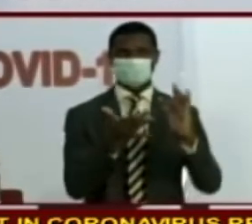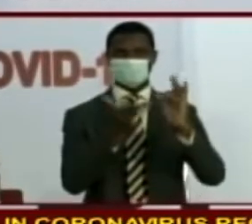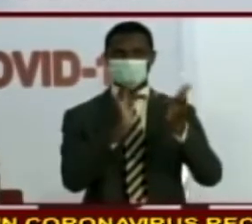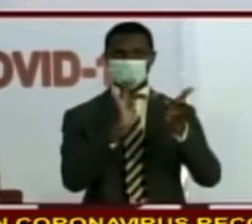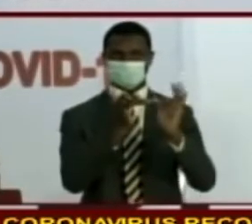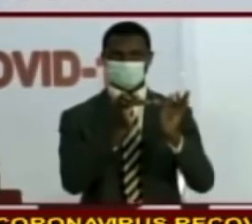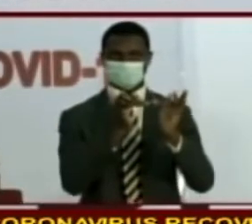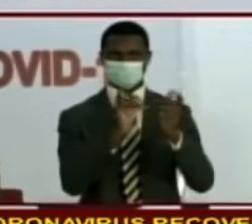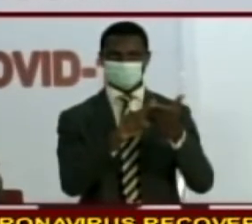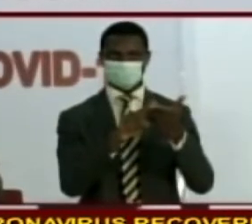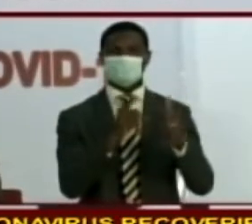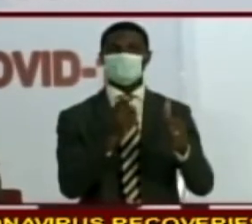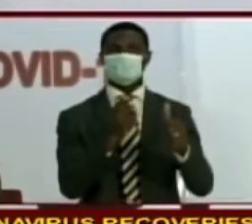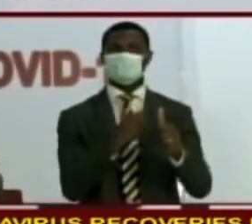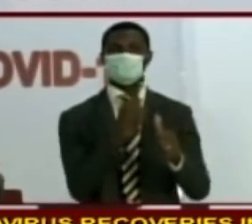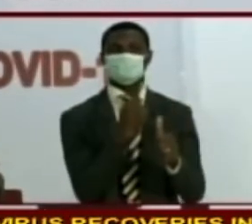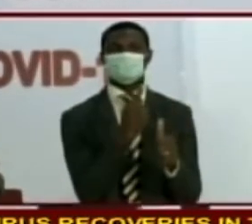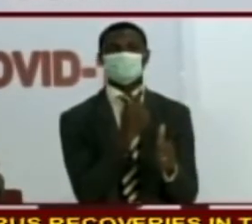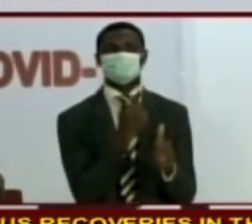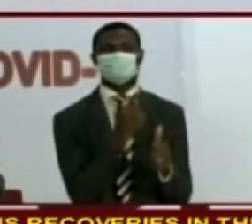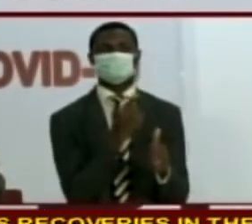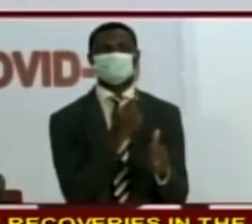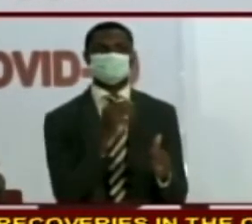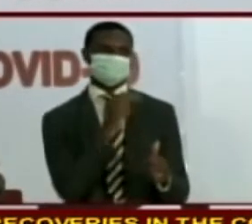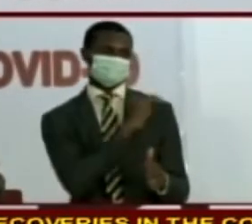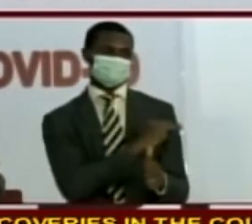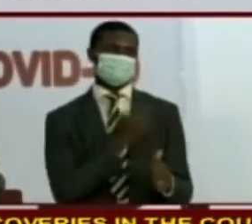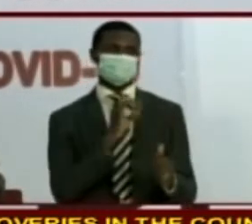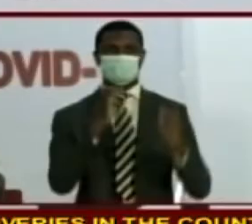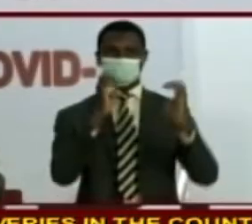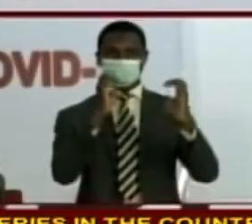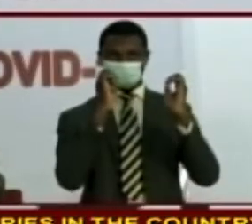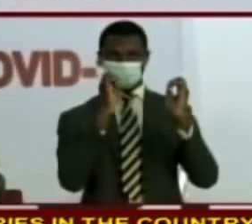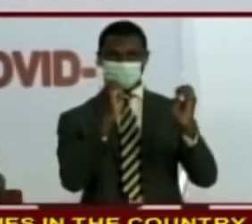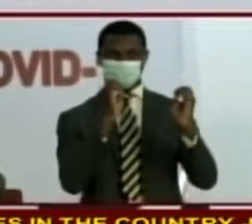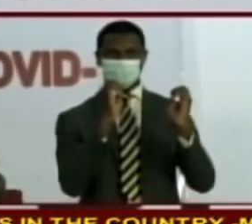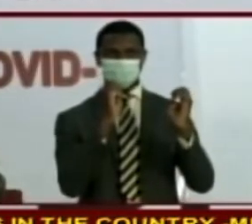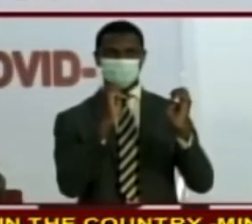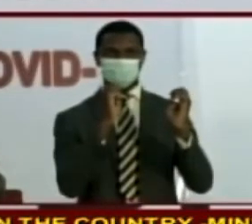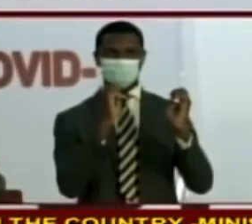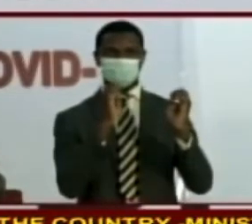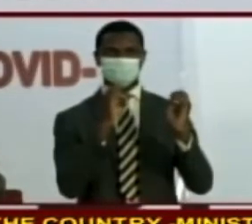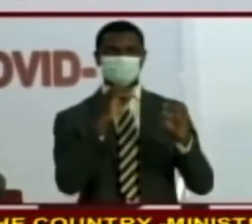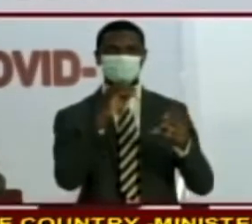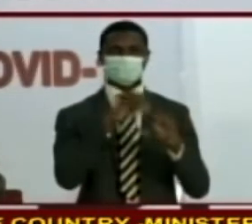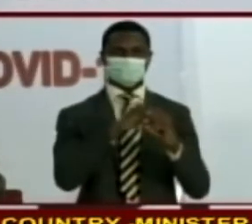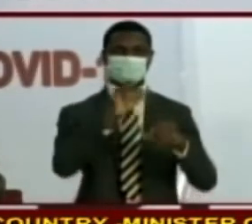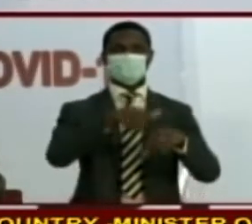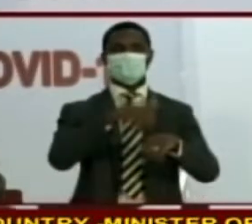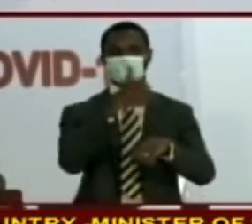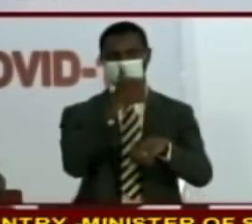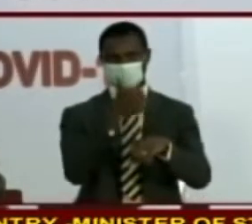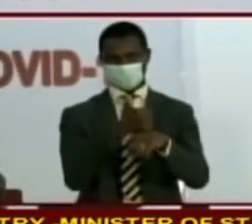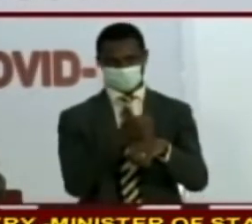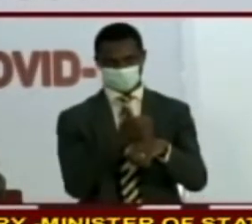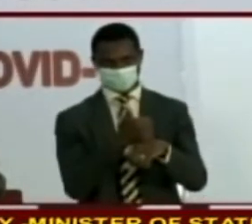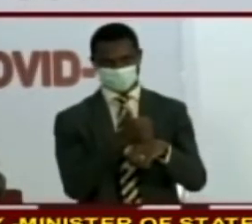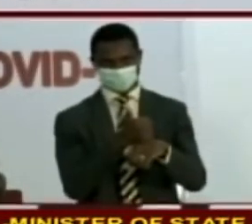platforms. First, the Ministry of Education, in putting out this